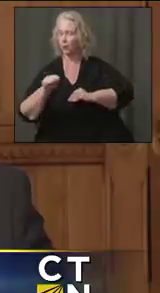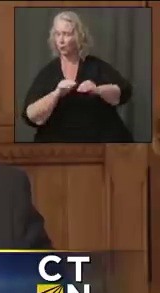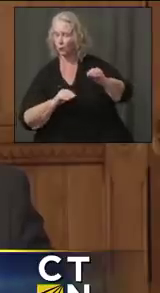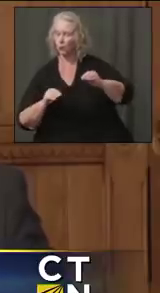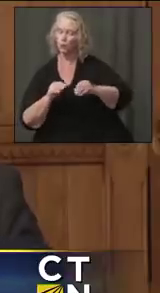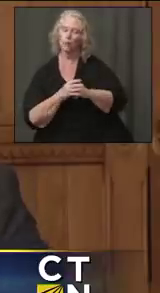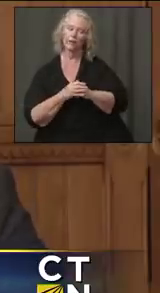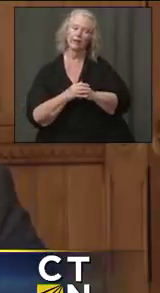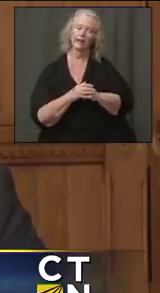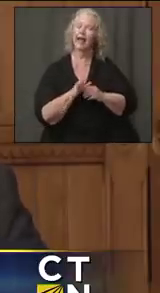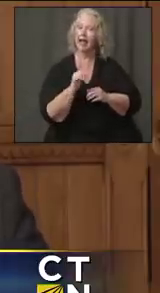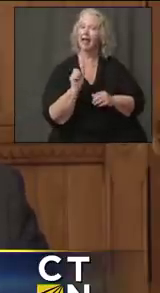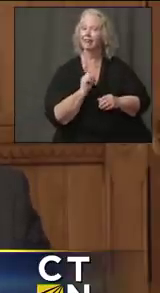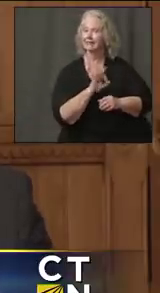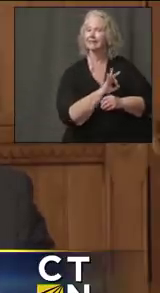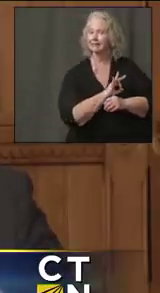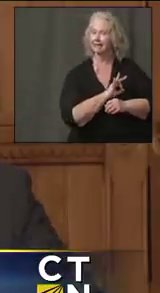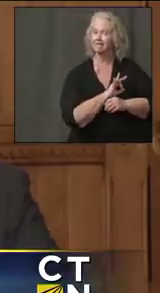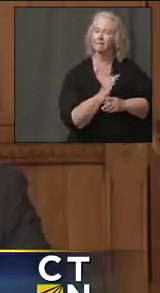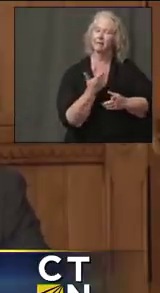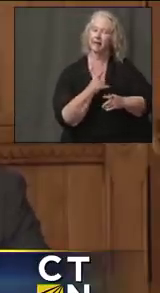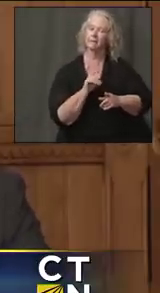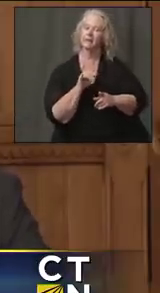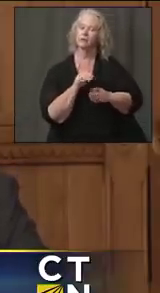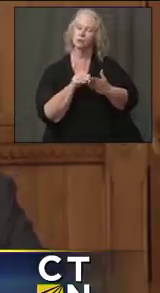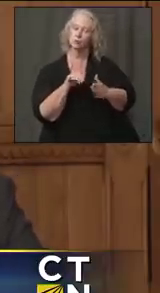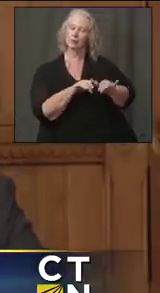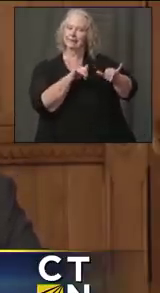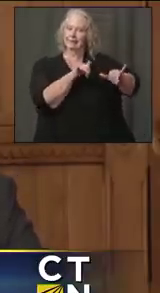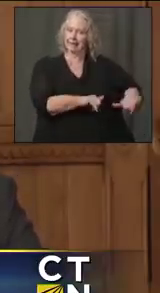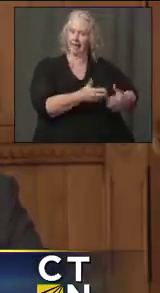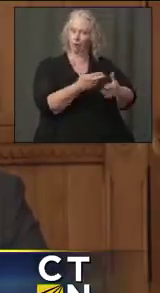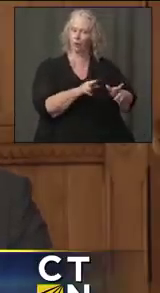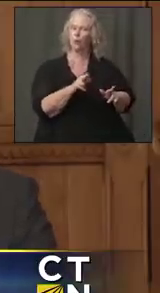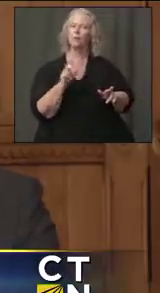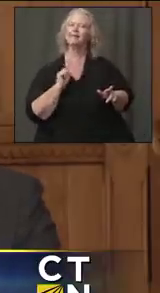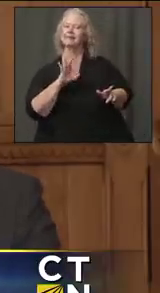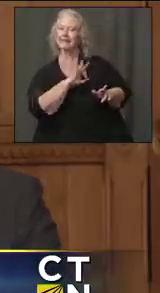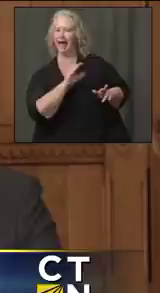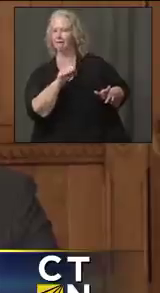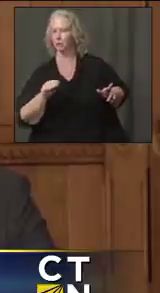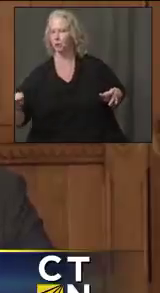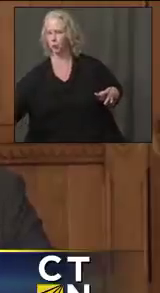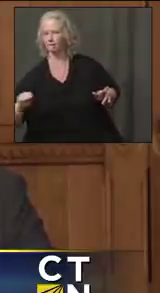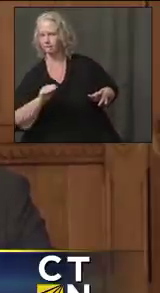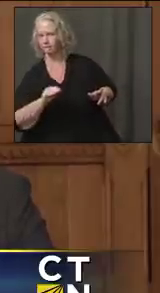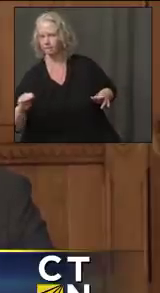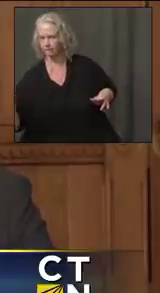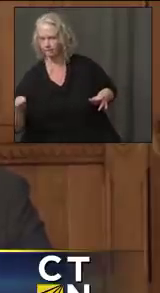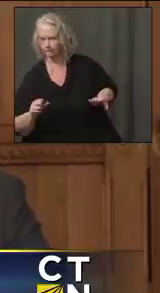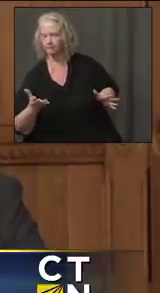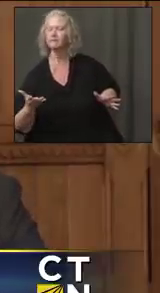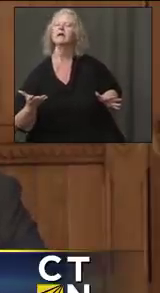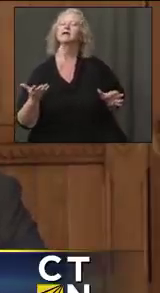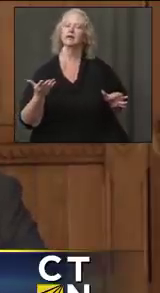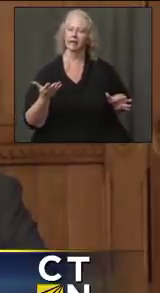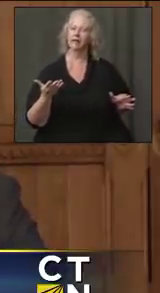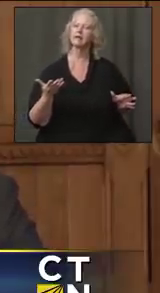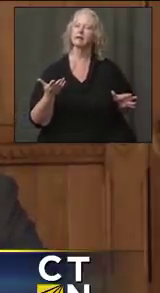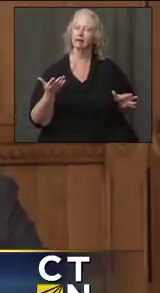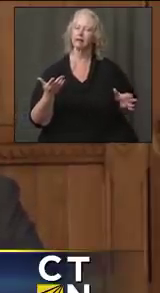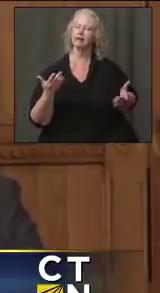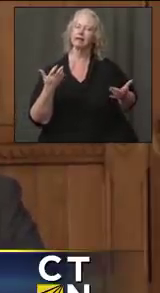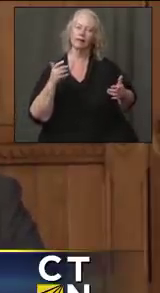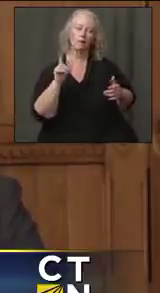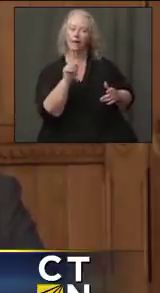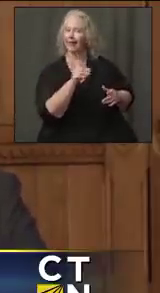move the staff around instead of students. So we're going to look at hallways, how we're passing between classrooms, how we're having students